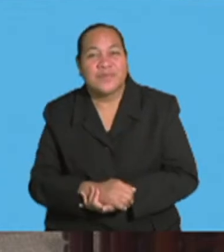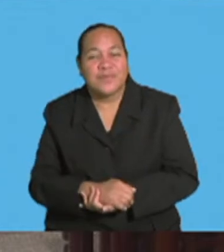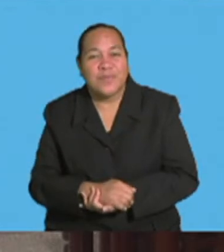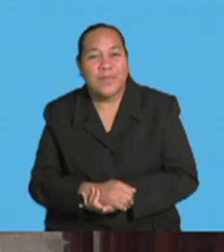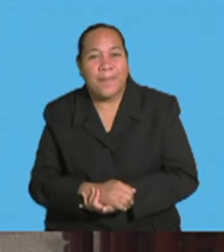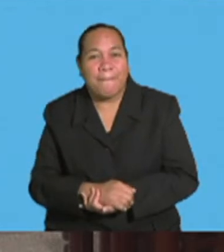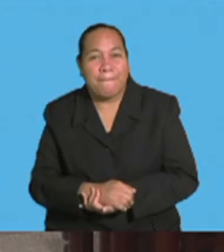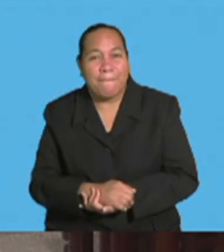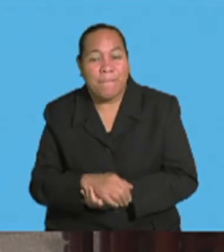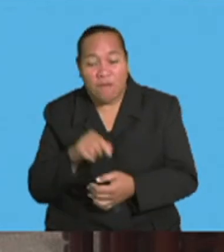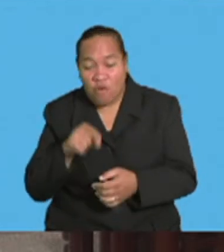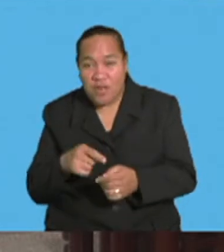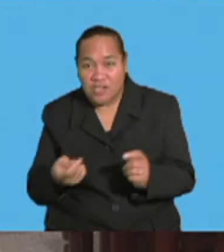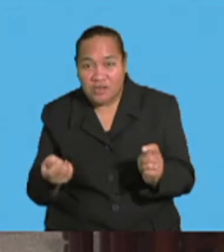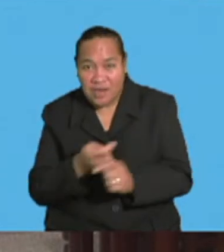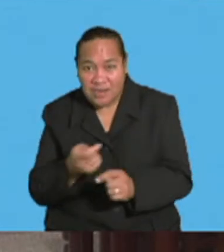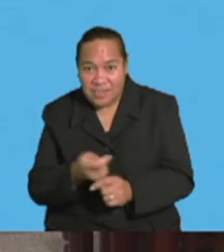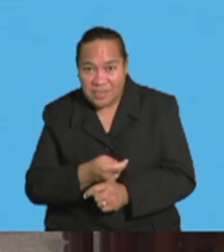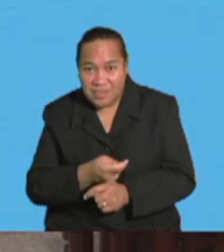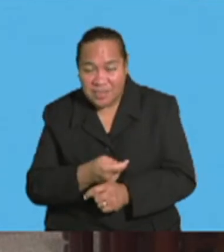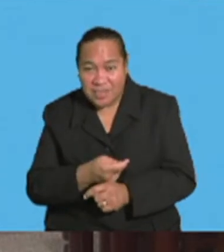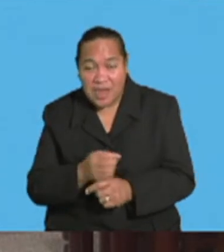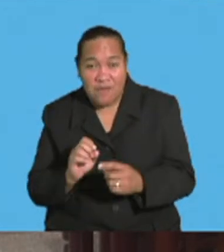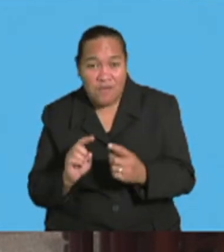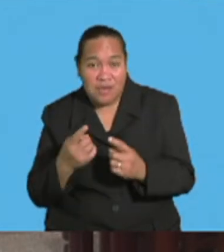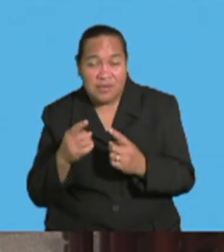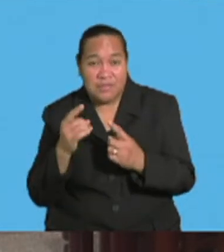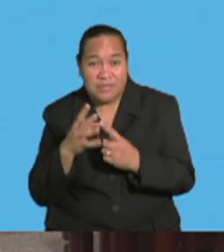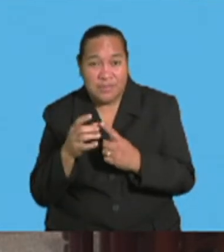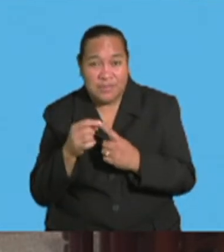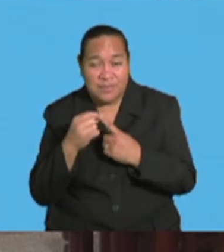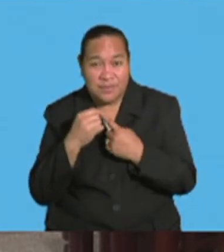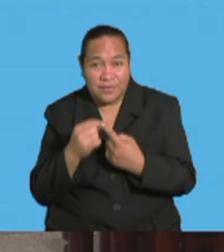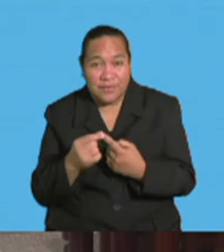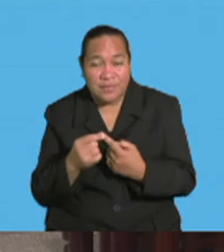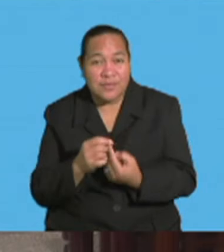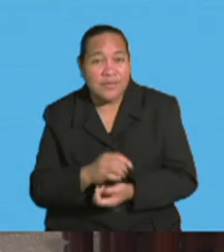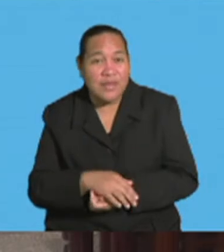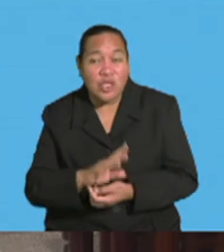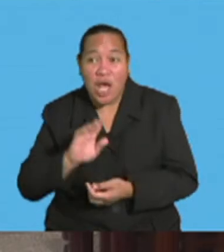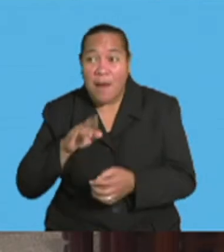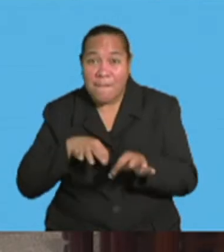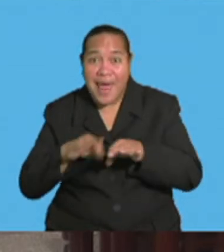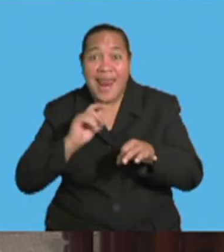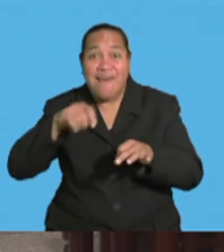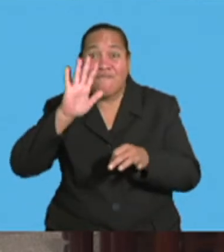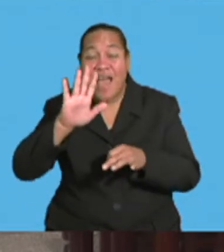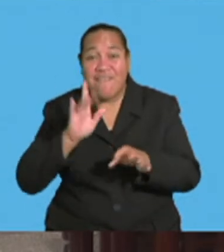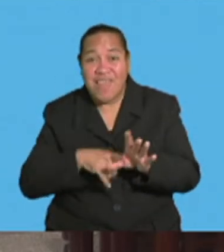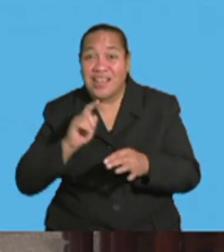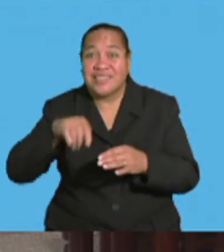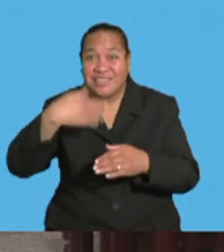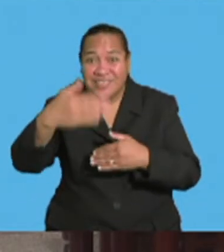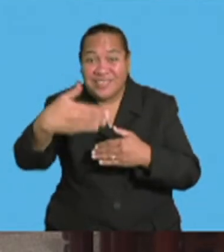components of this restructure. First, on the manning level, Honourable Speaker, sir, the plan is in the next 5 years is